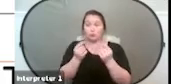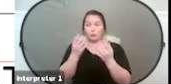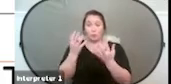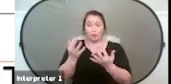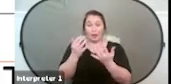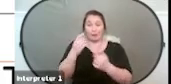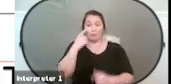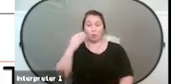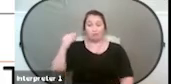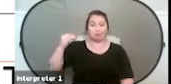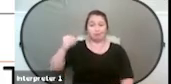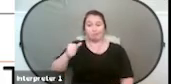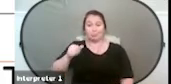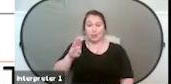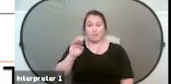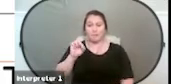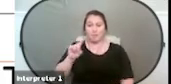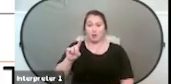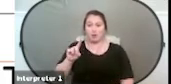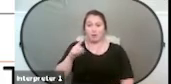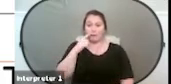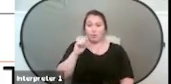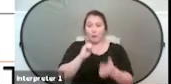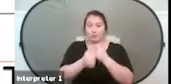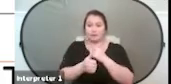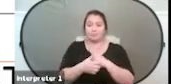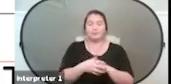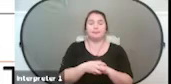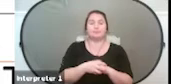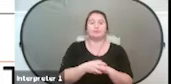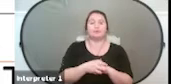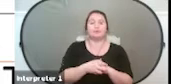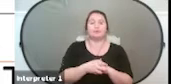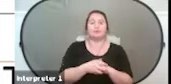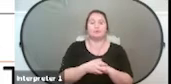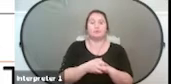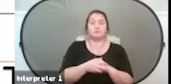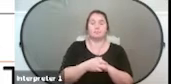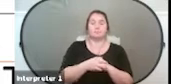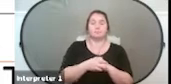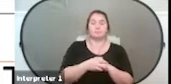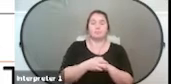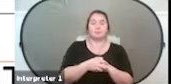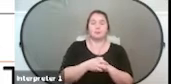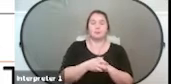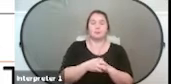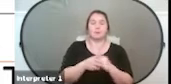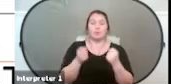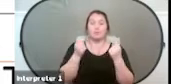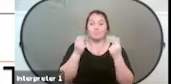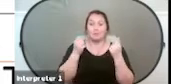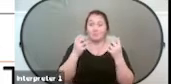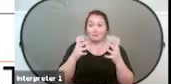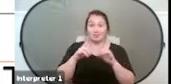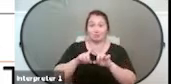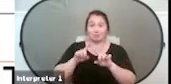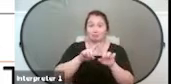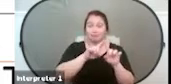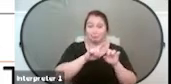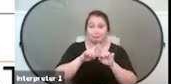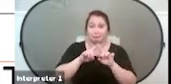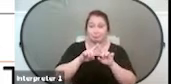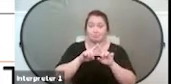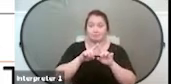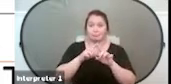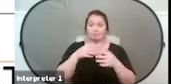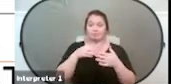pass for that 4th phase. So there have been significant daily impacts across the years on this